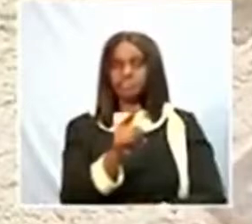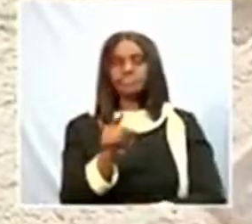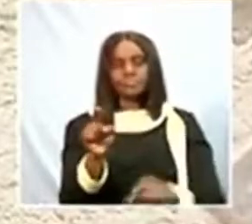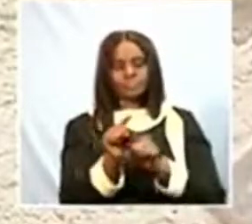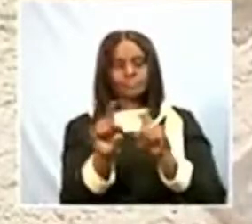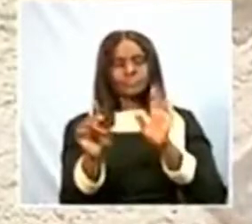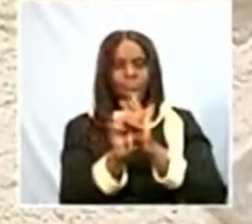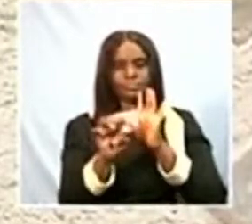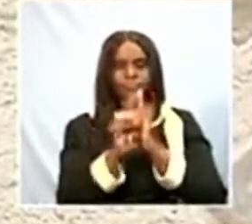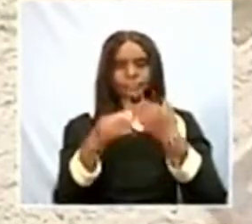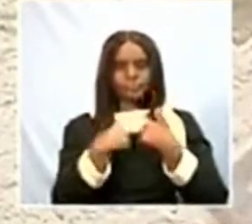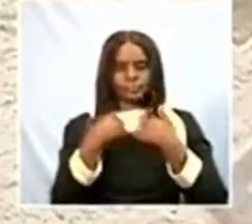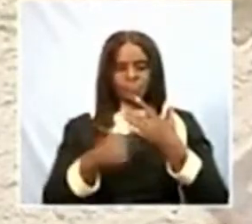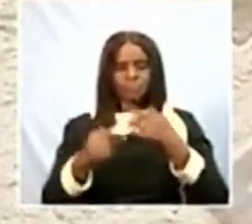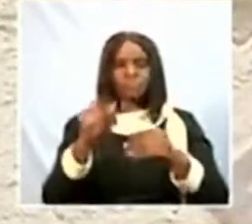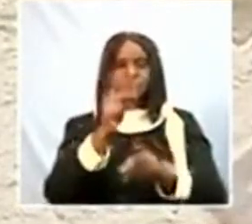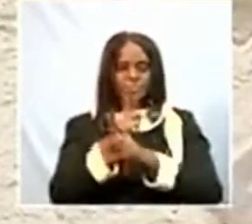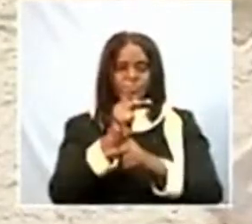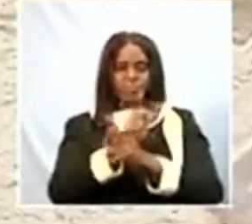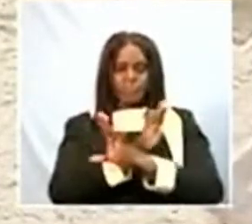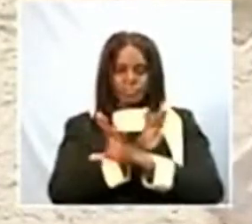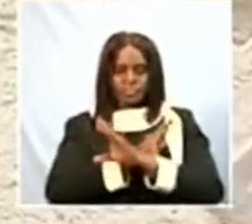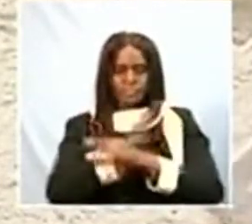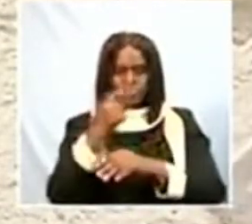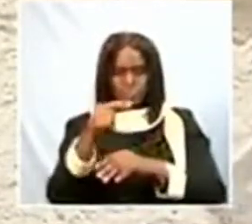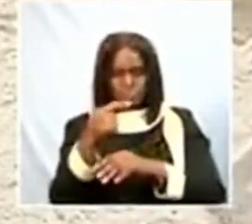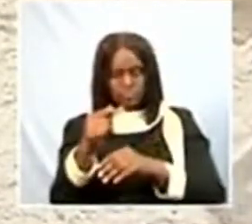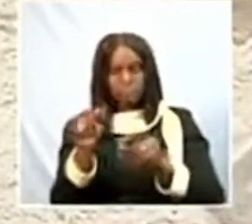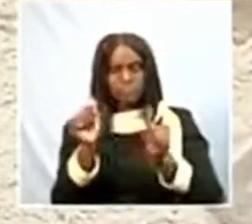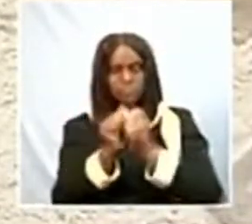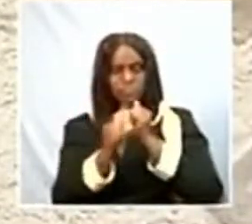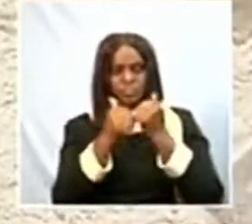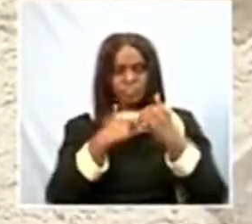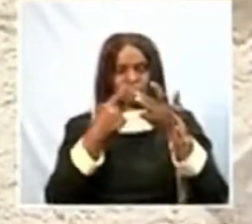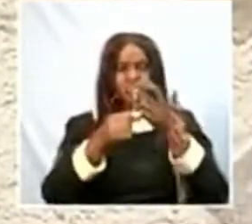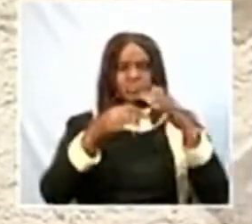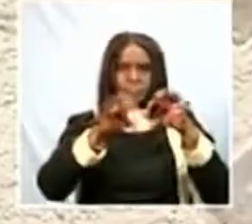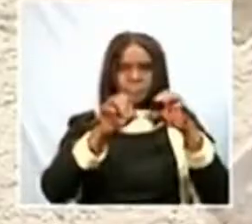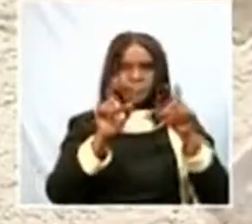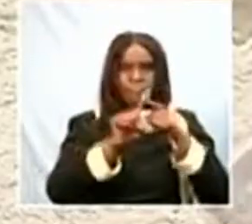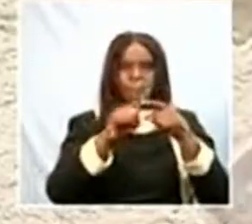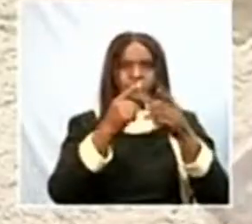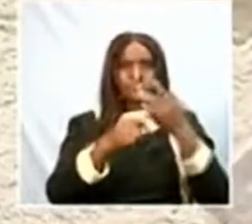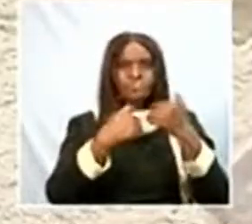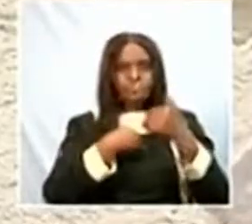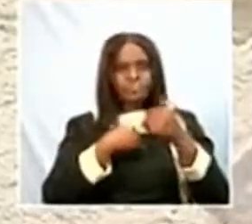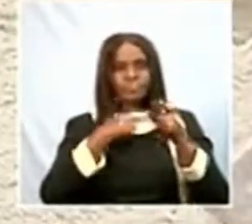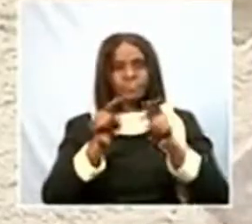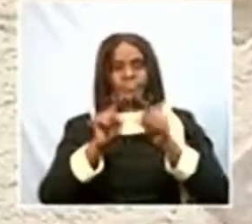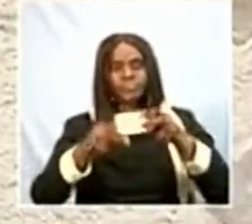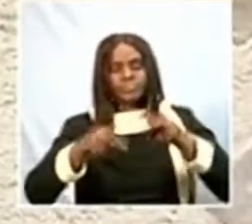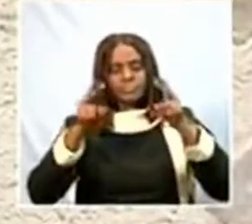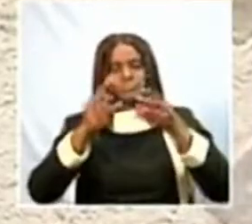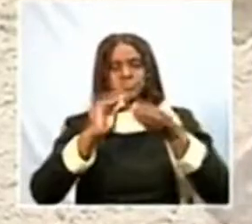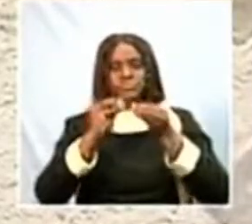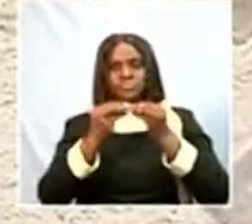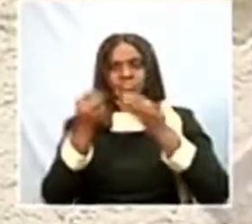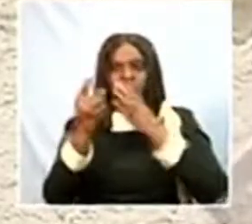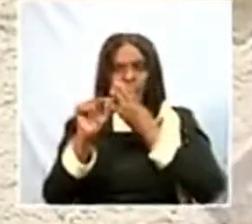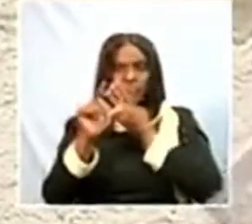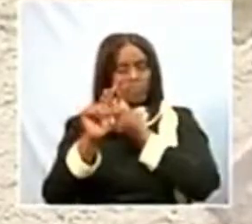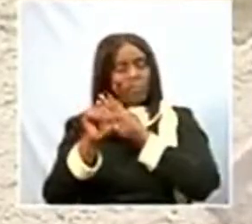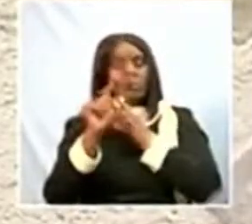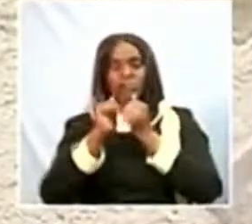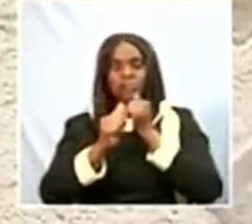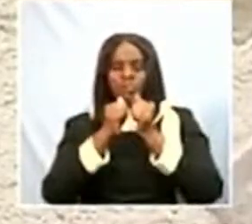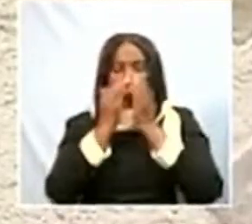an example, we have the Keep Zambia Clean campaign, which has continued to compel statutory number 100 of 2011, which